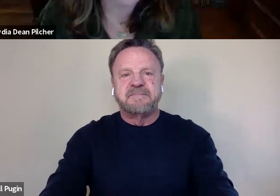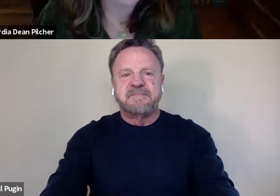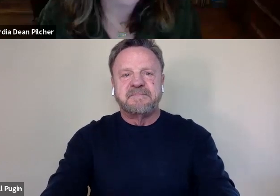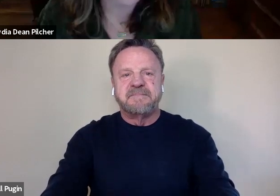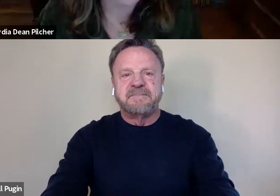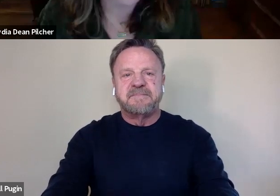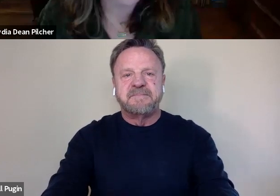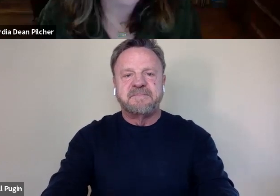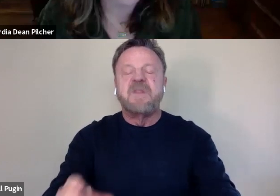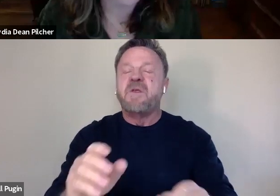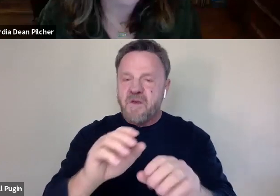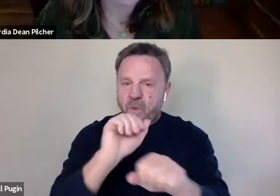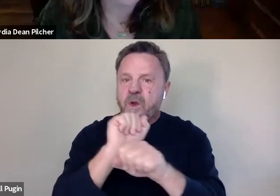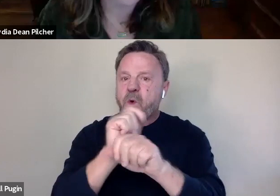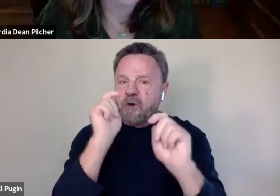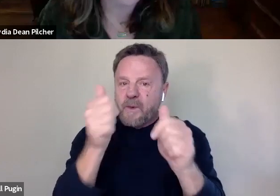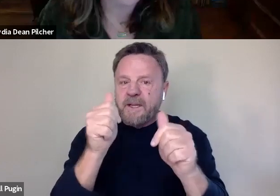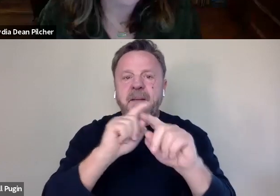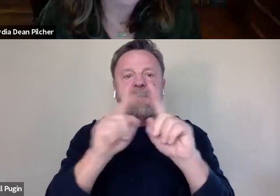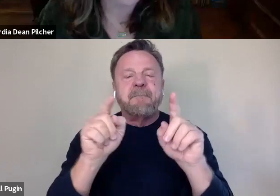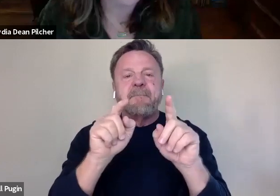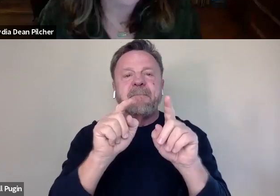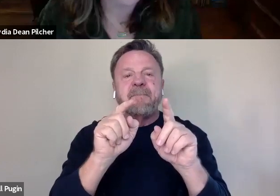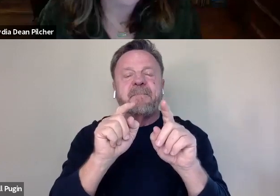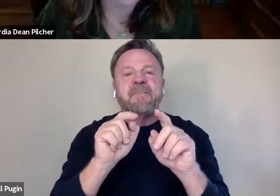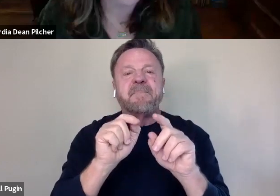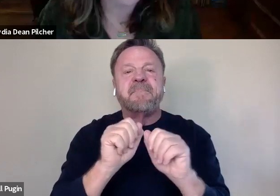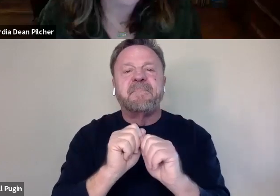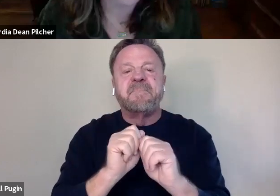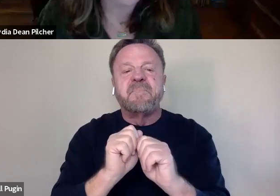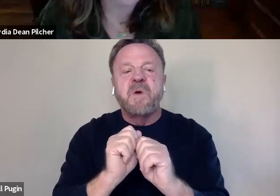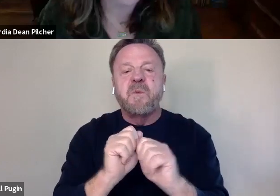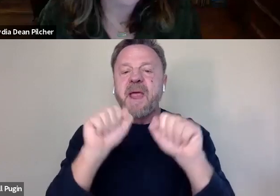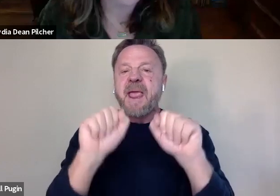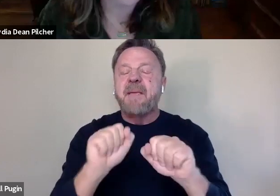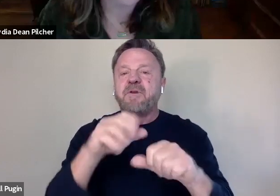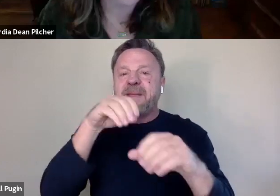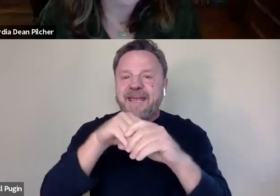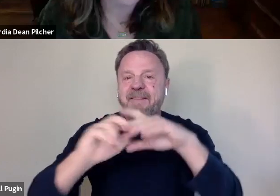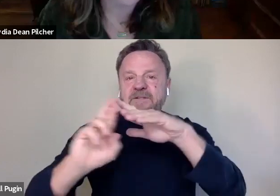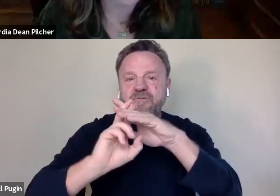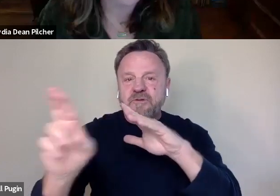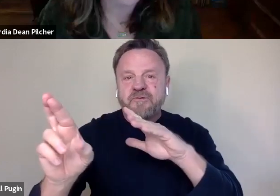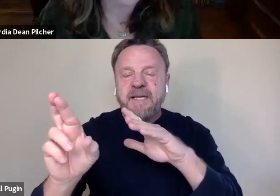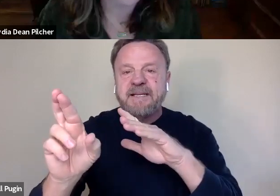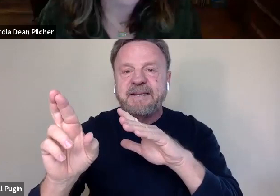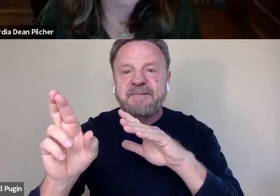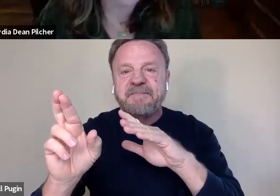We worked quickly, but we were able to all kind of be in this retreat like